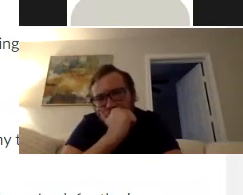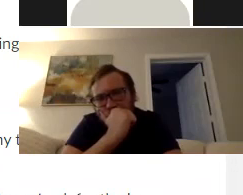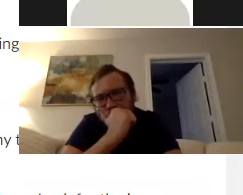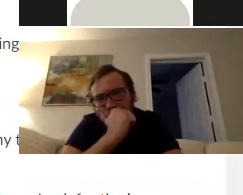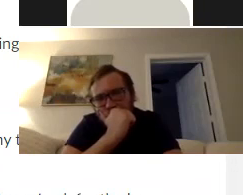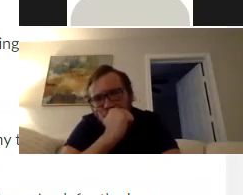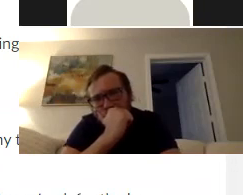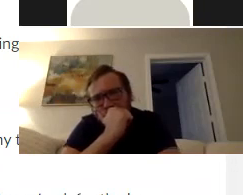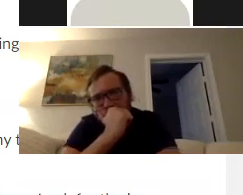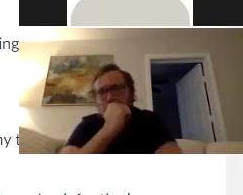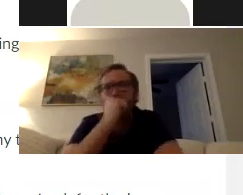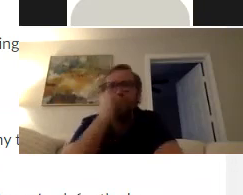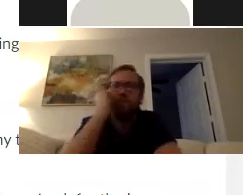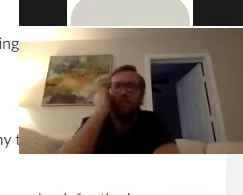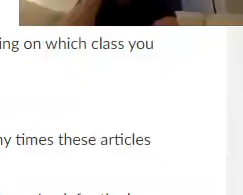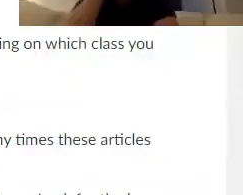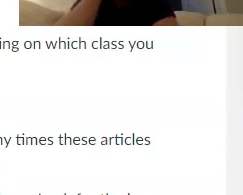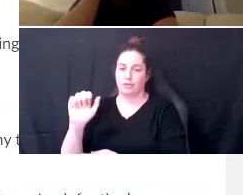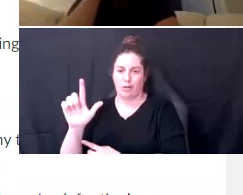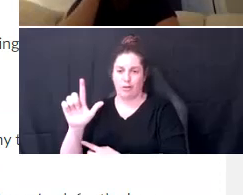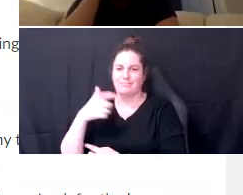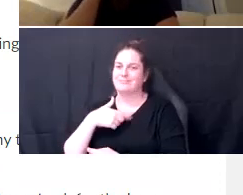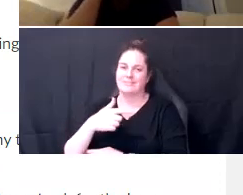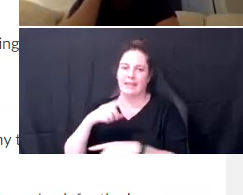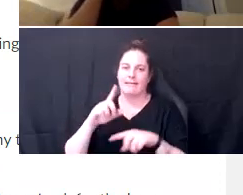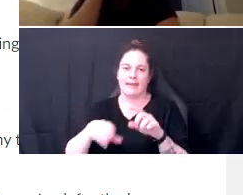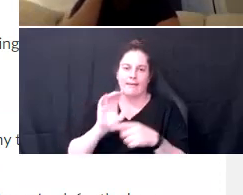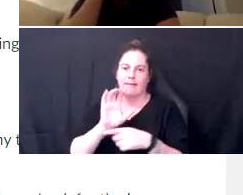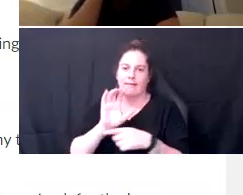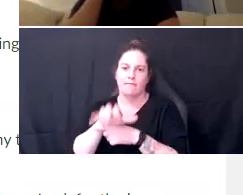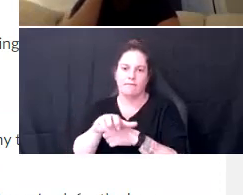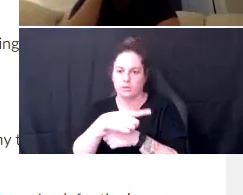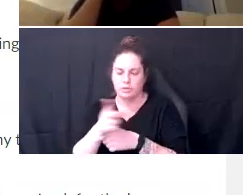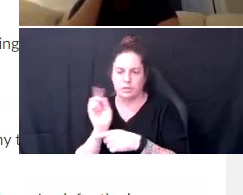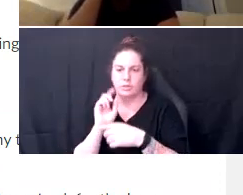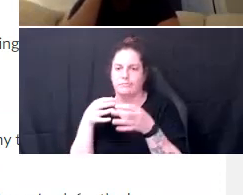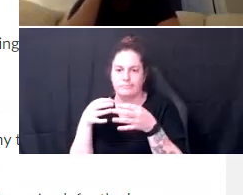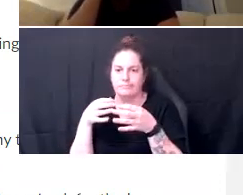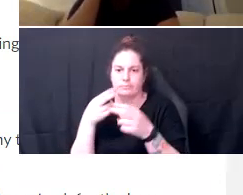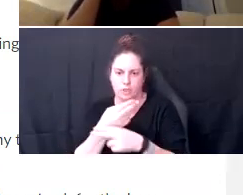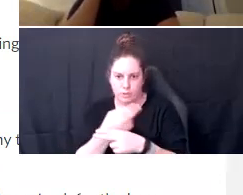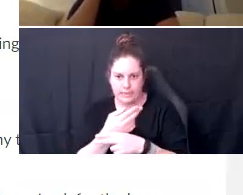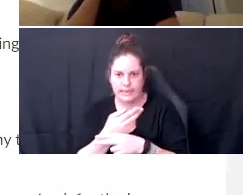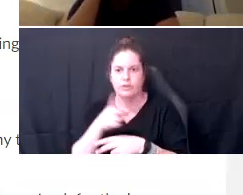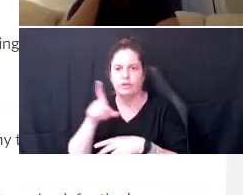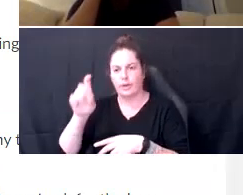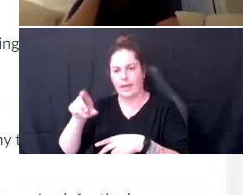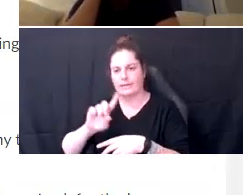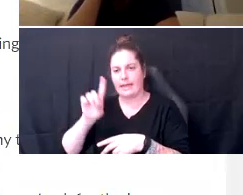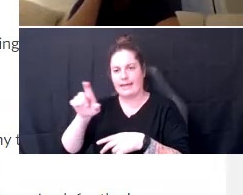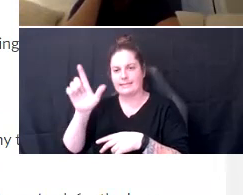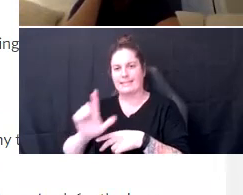electronic databases. You work with the librarian to help you understand how to use those